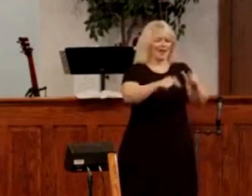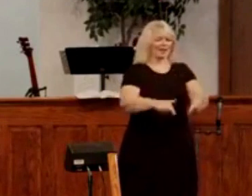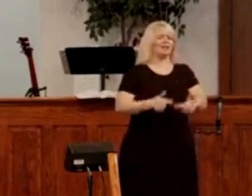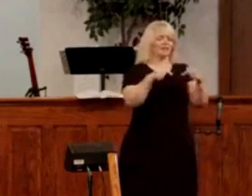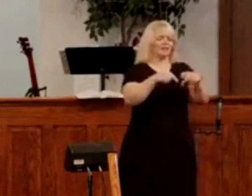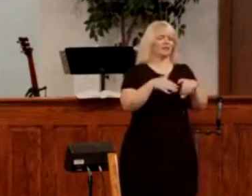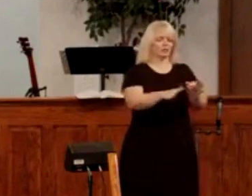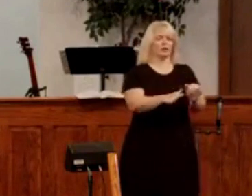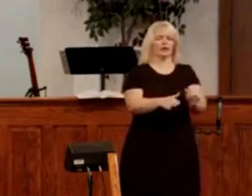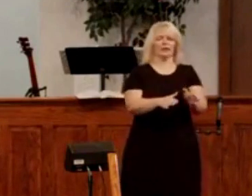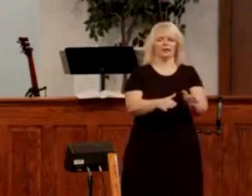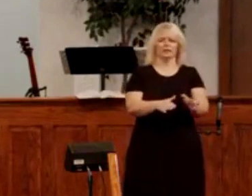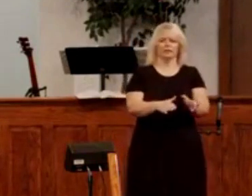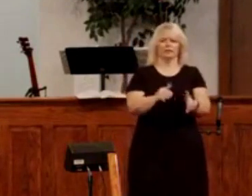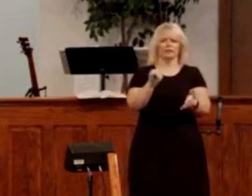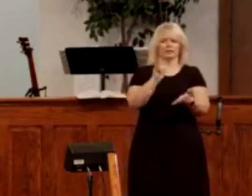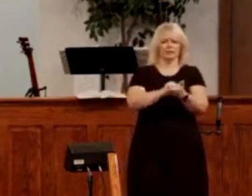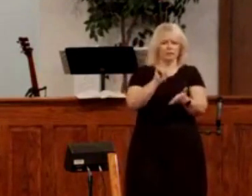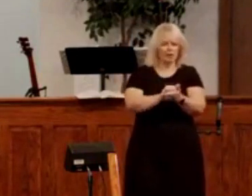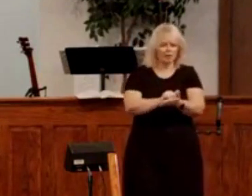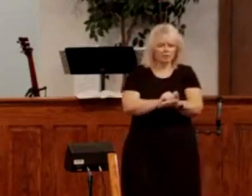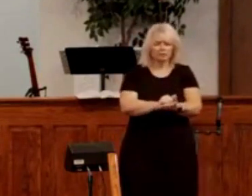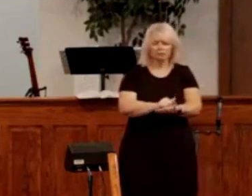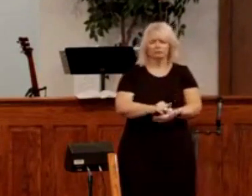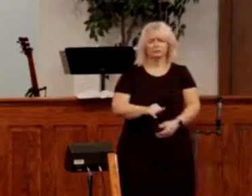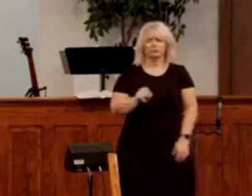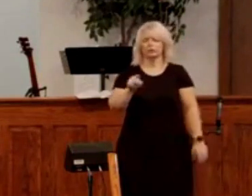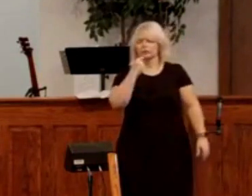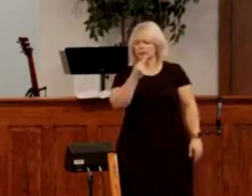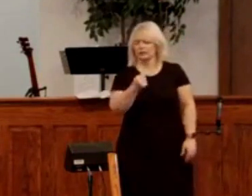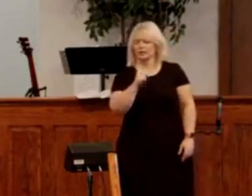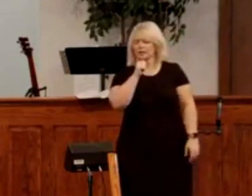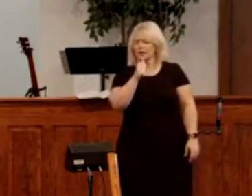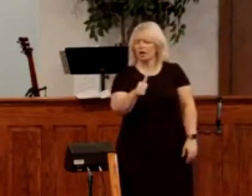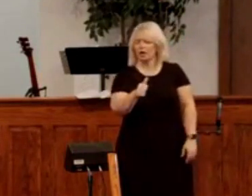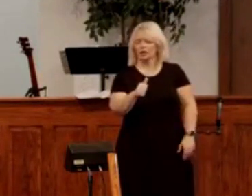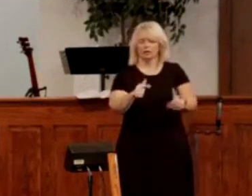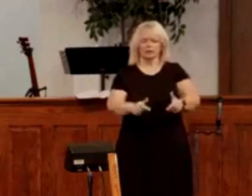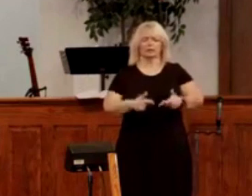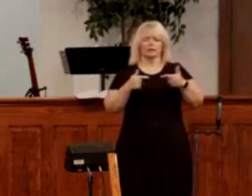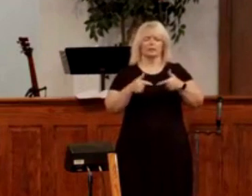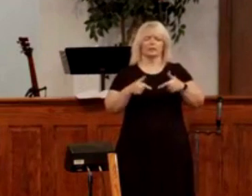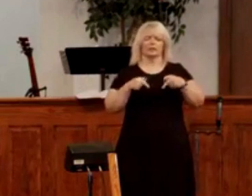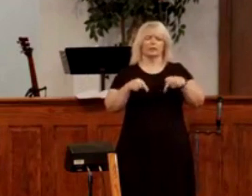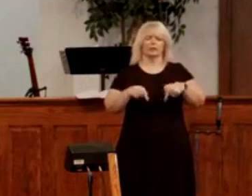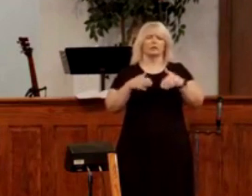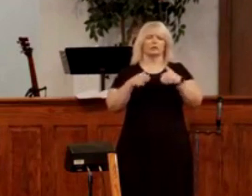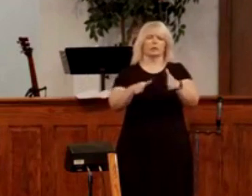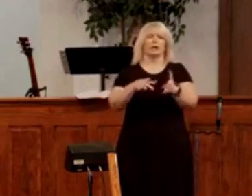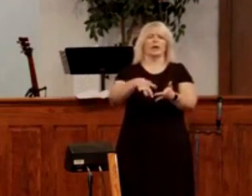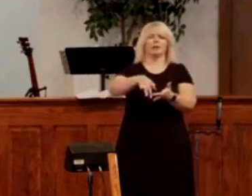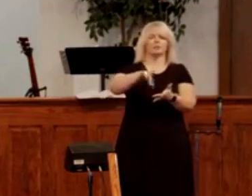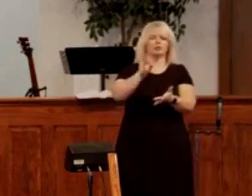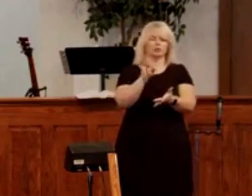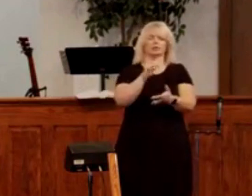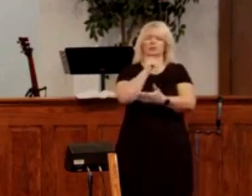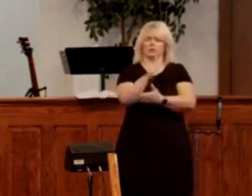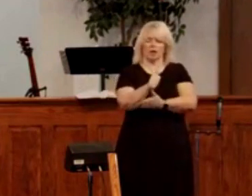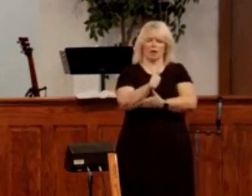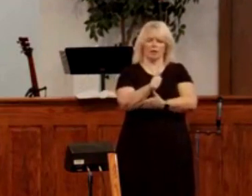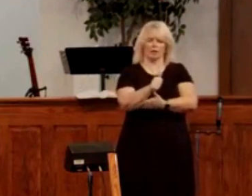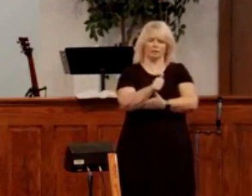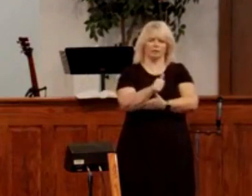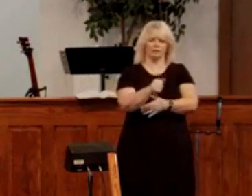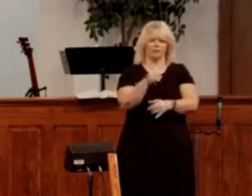It's just impossible. If you're saved, you have to say, I won't live this way. I'm choosing not to. Right? That's powerful.